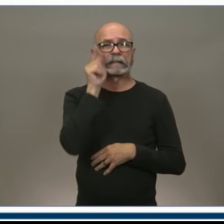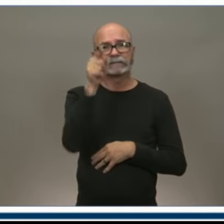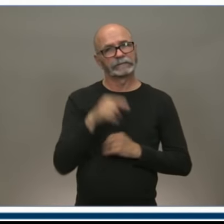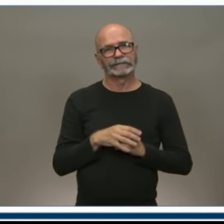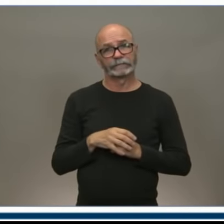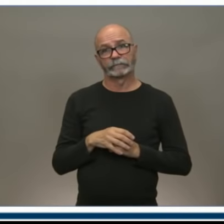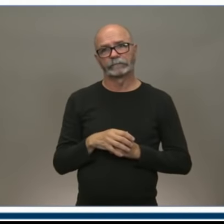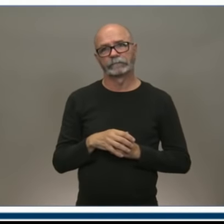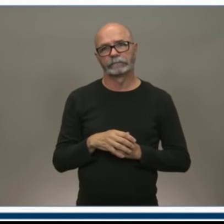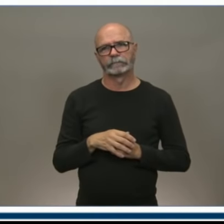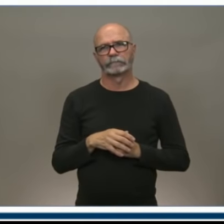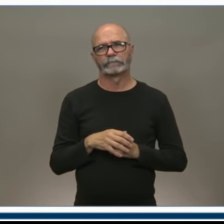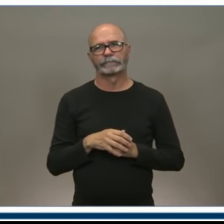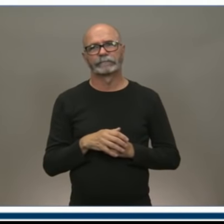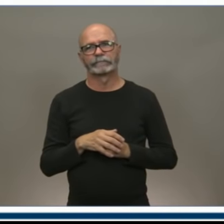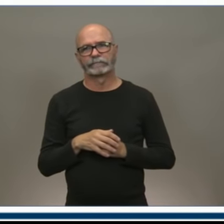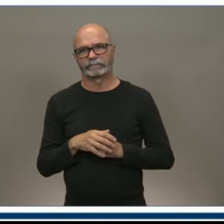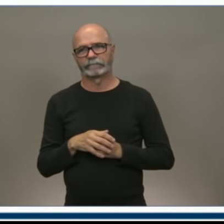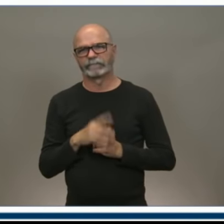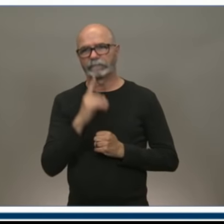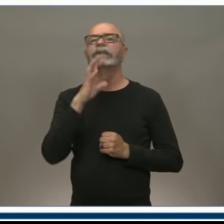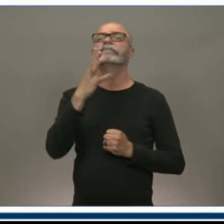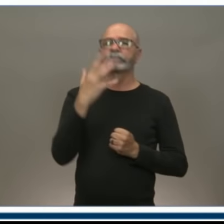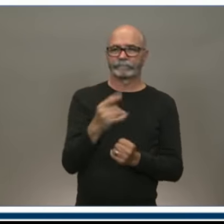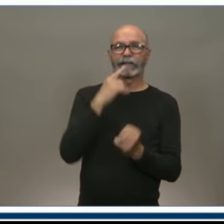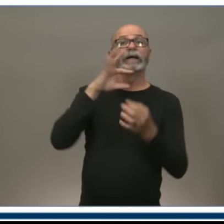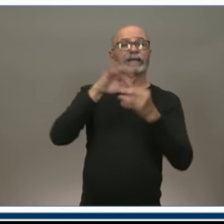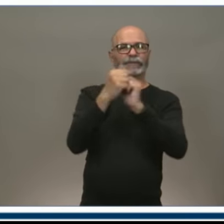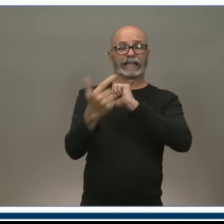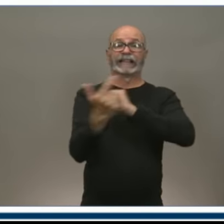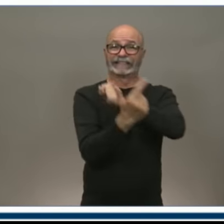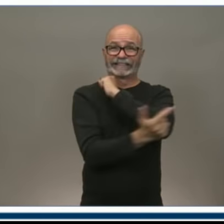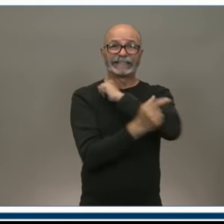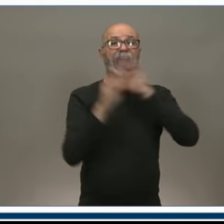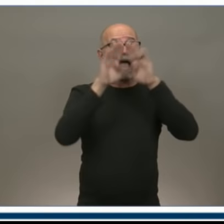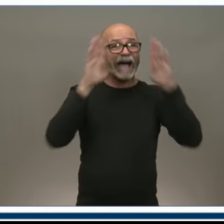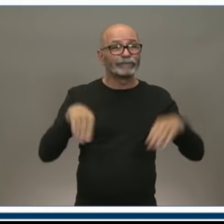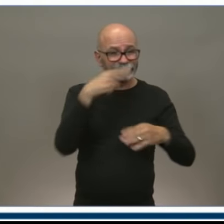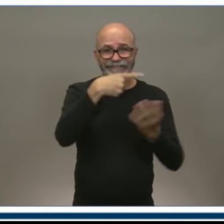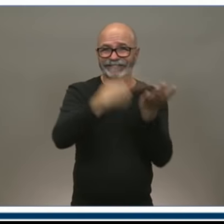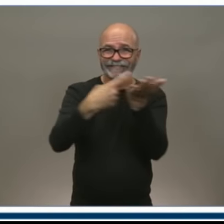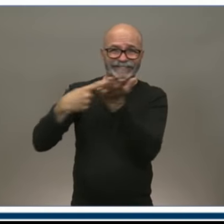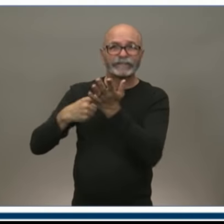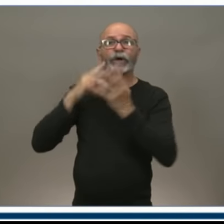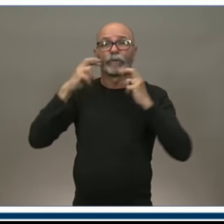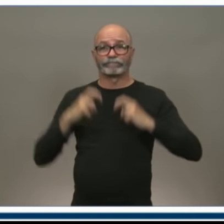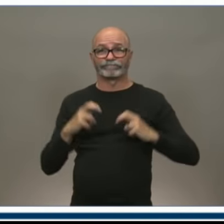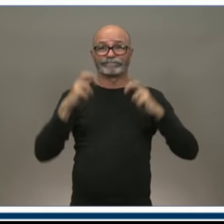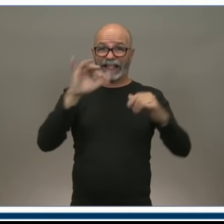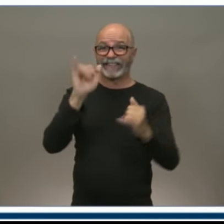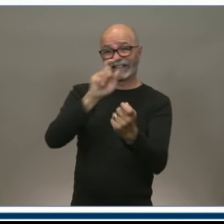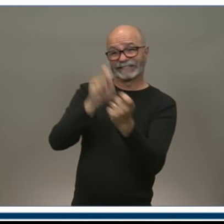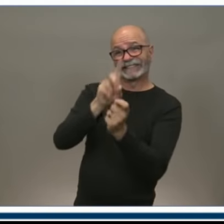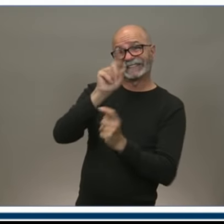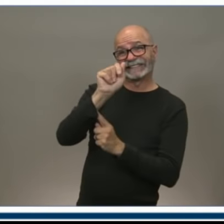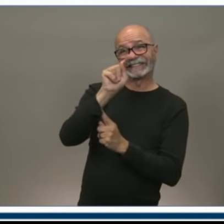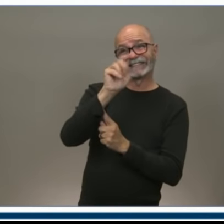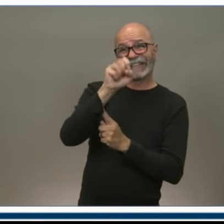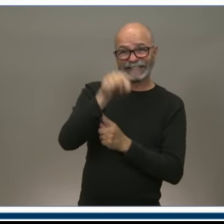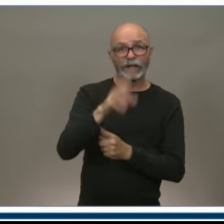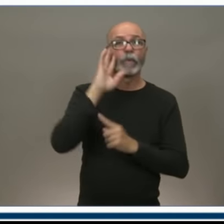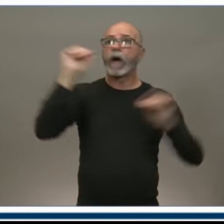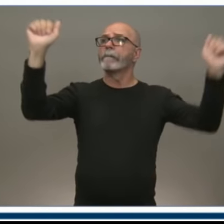on any particular day? Well, in order to prorogue the House, you have to have a date coming back, but the new premier will determine